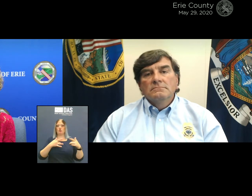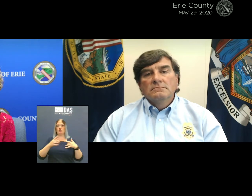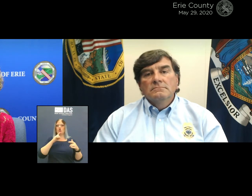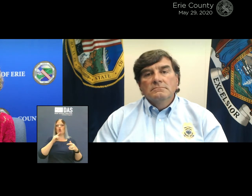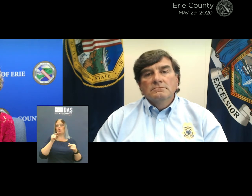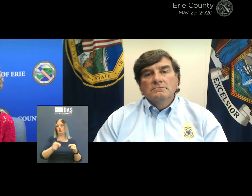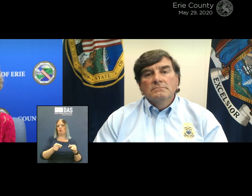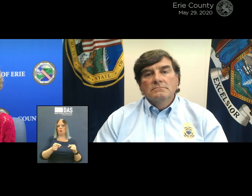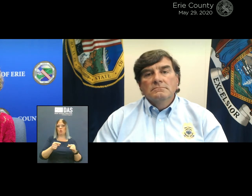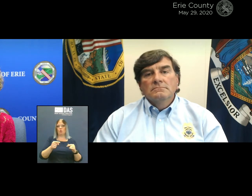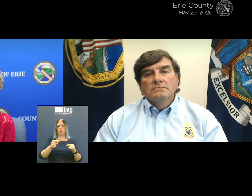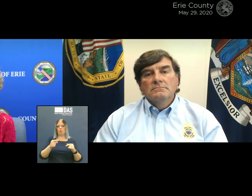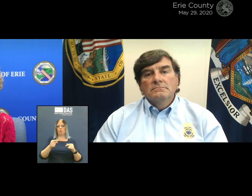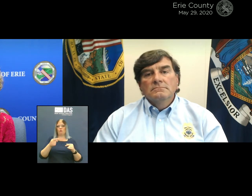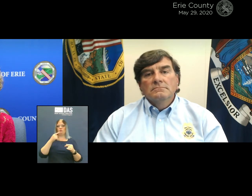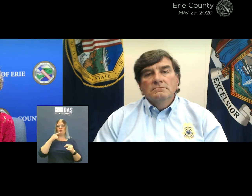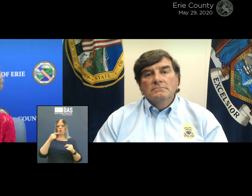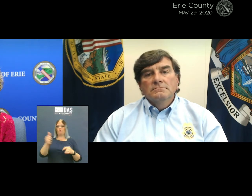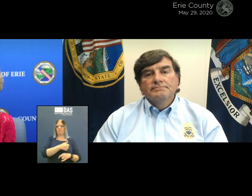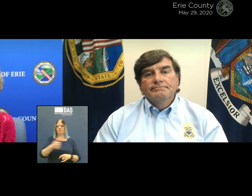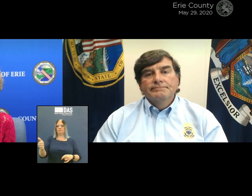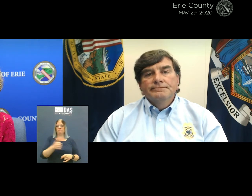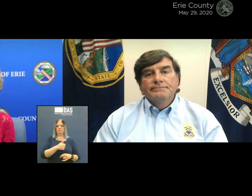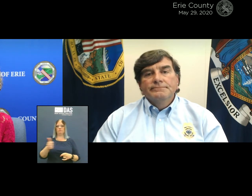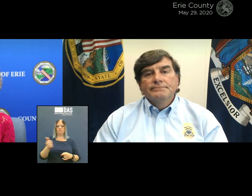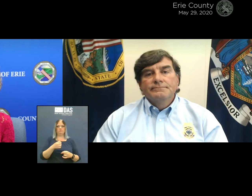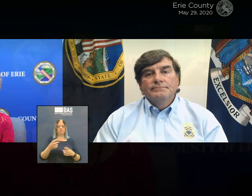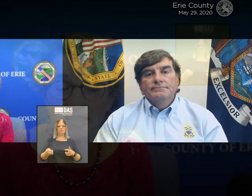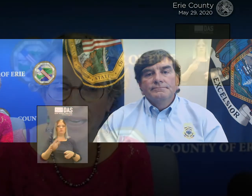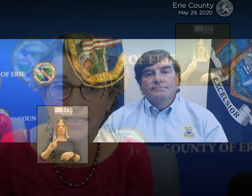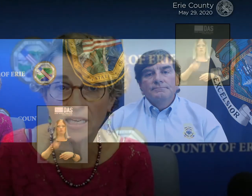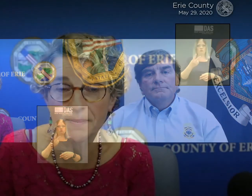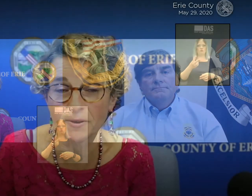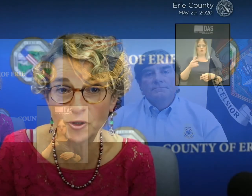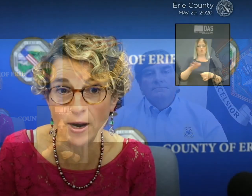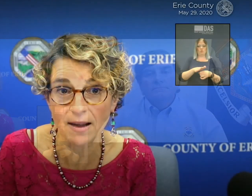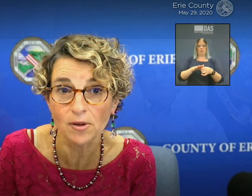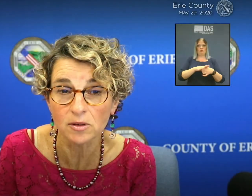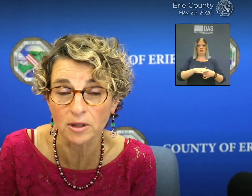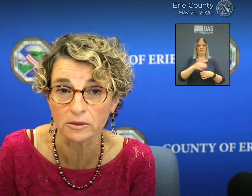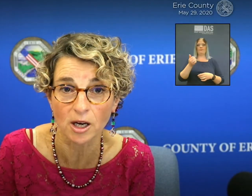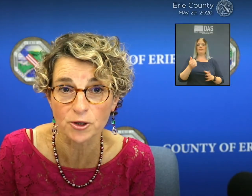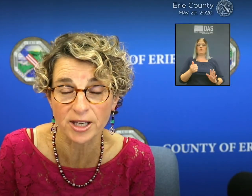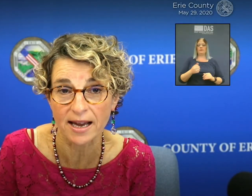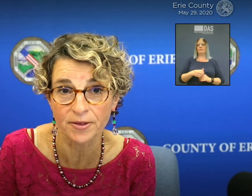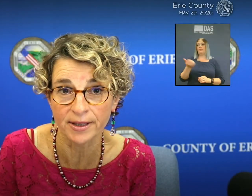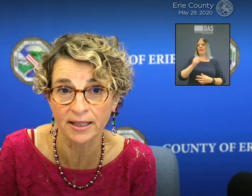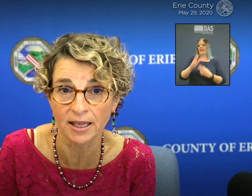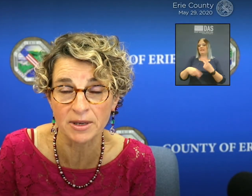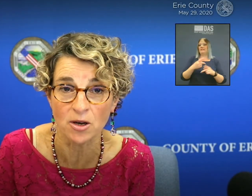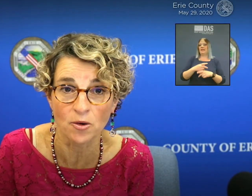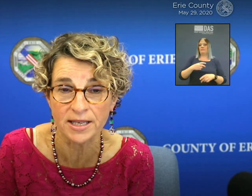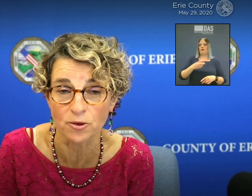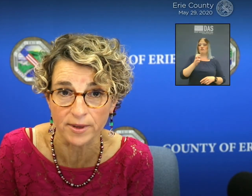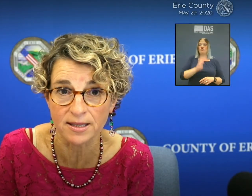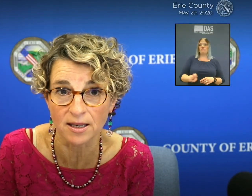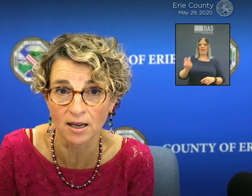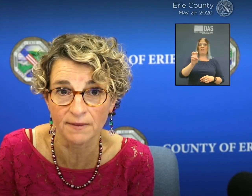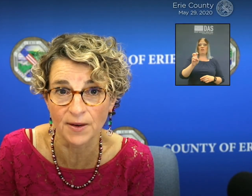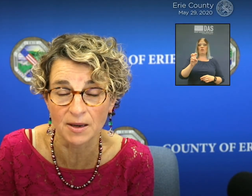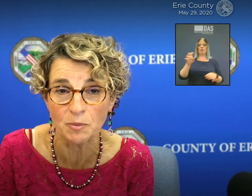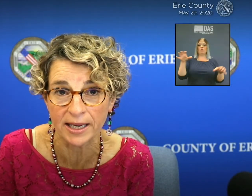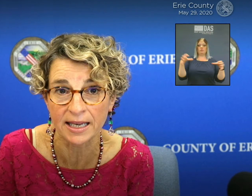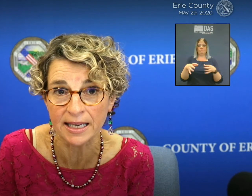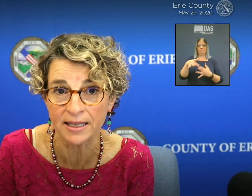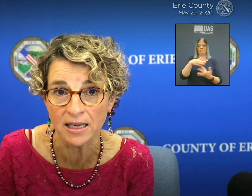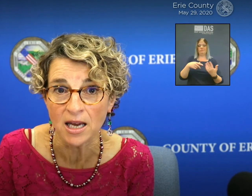the more mingling between the two zones? Well, I mean, any type of travel or large gathering, we know is a risk